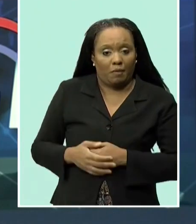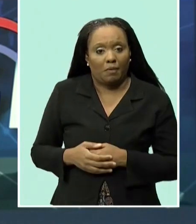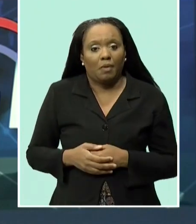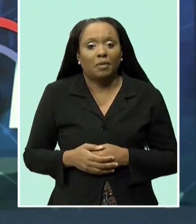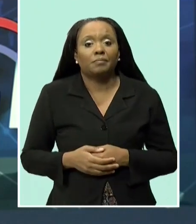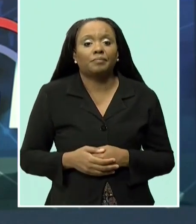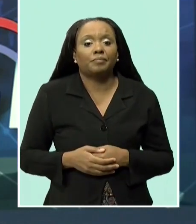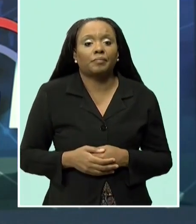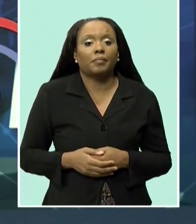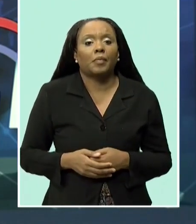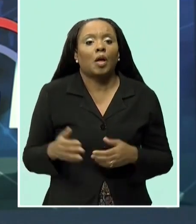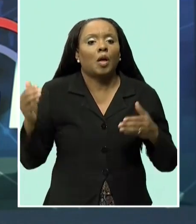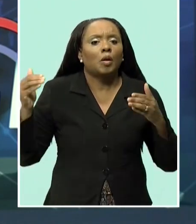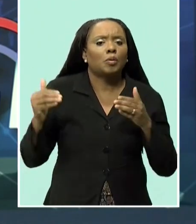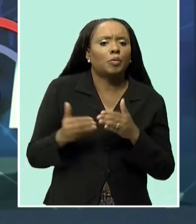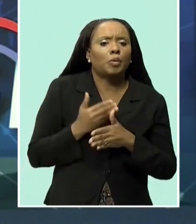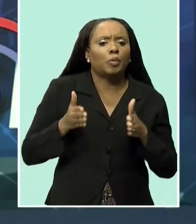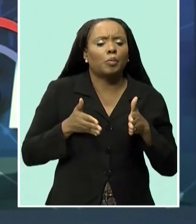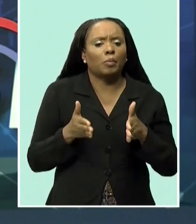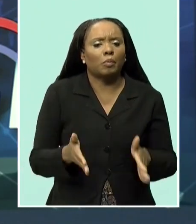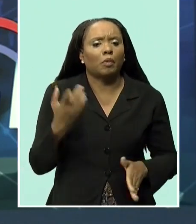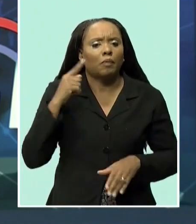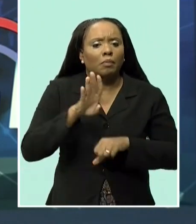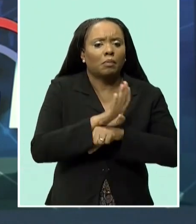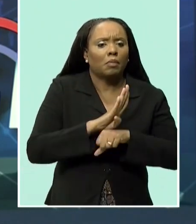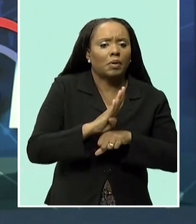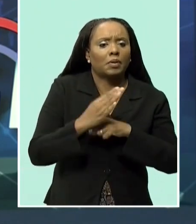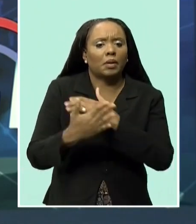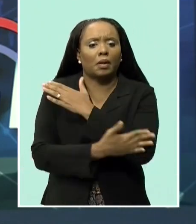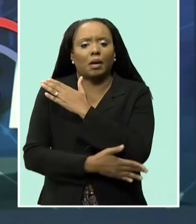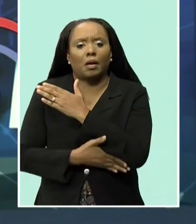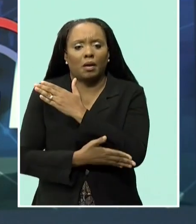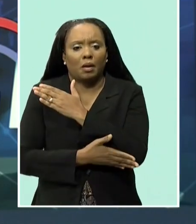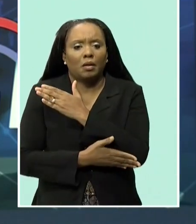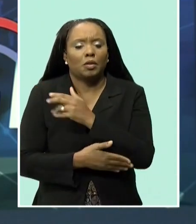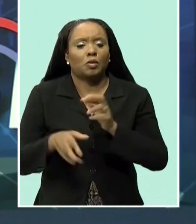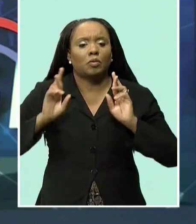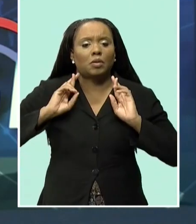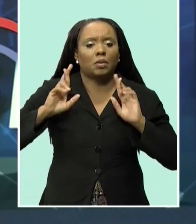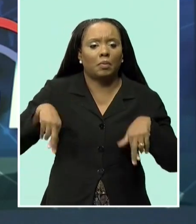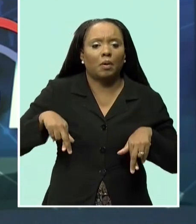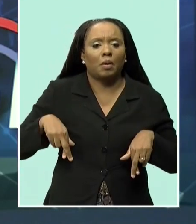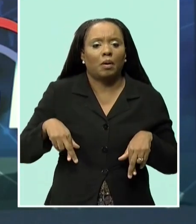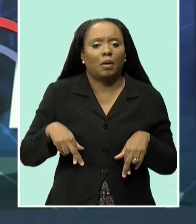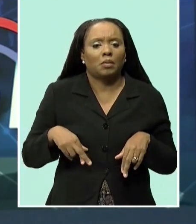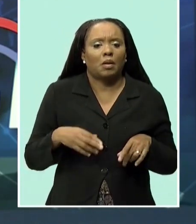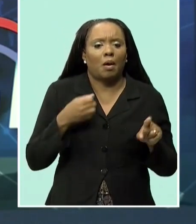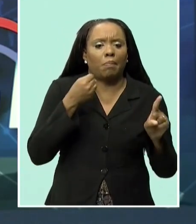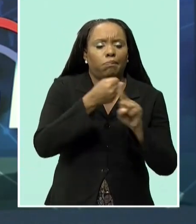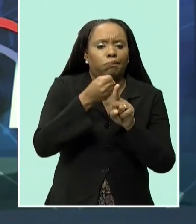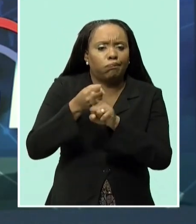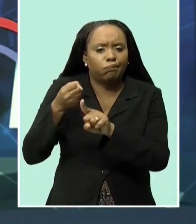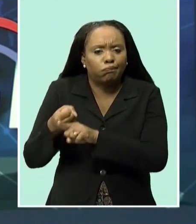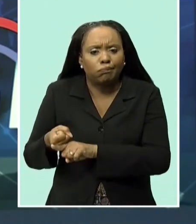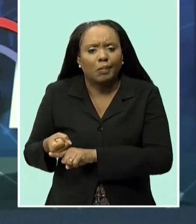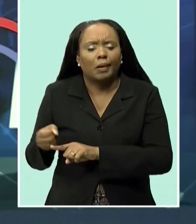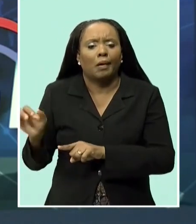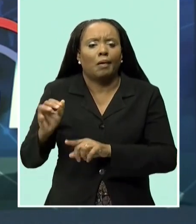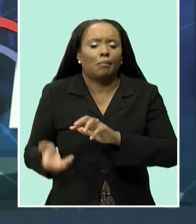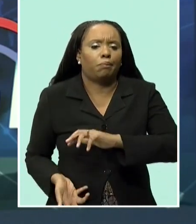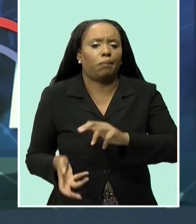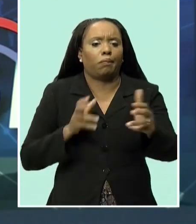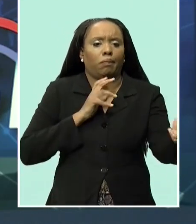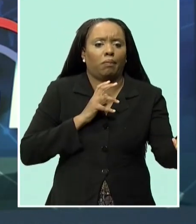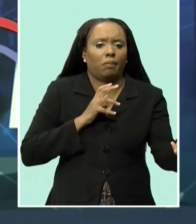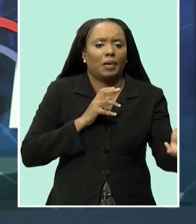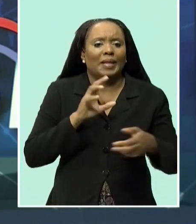new mechanism created for Barbados and the region to enhance the response to hazards affecting CARICOM member states. Specialist with the Caribbean